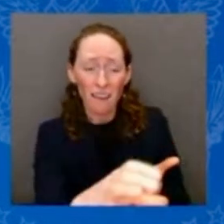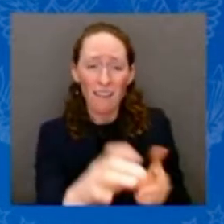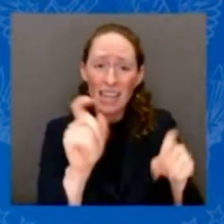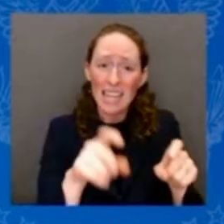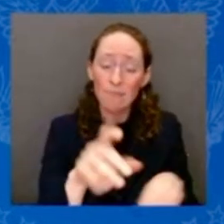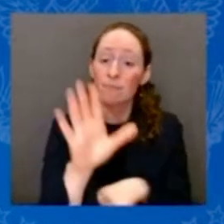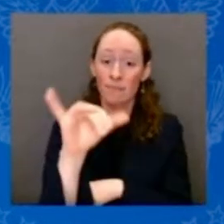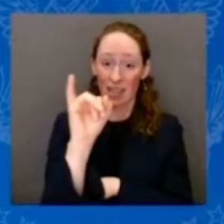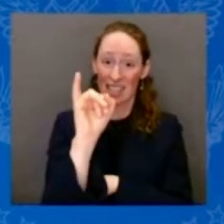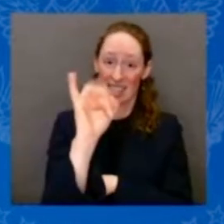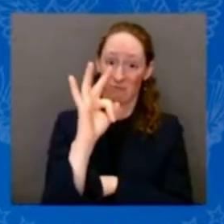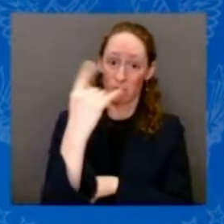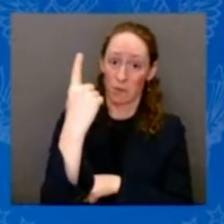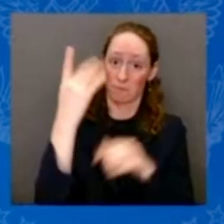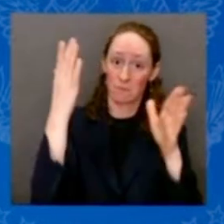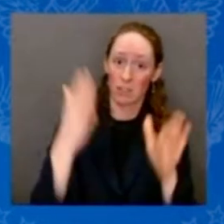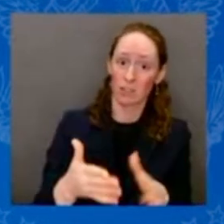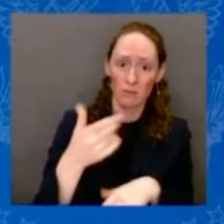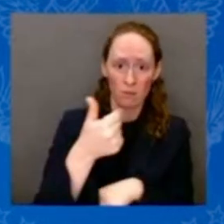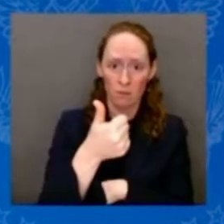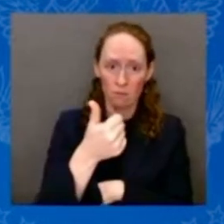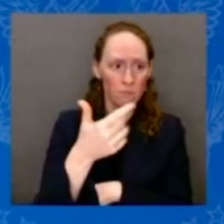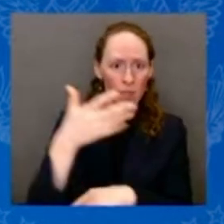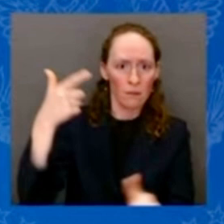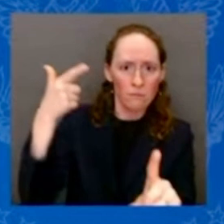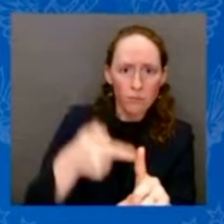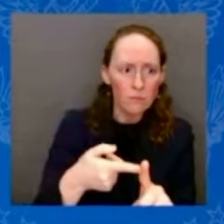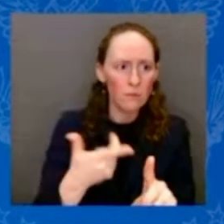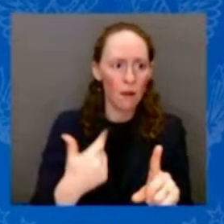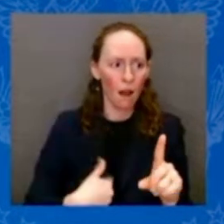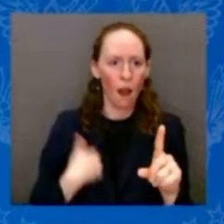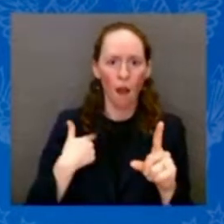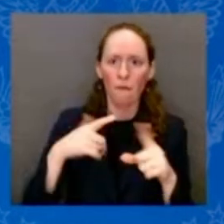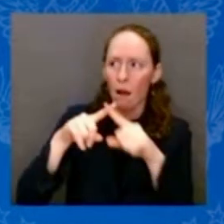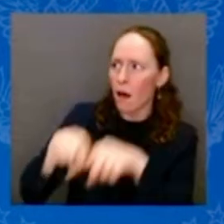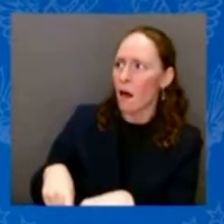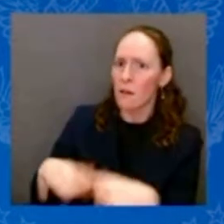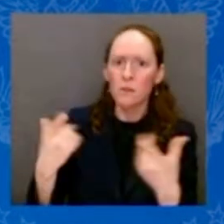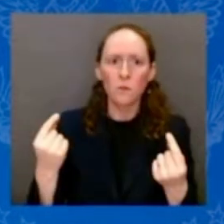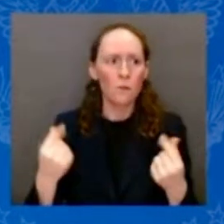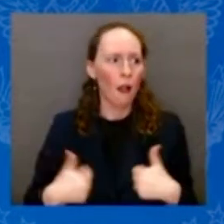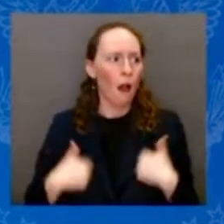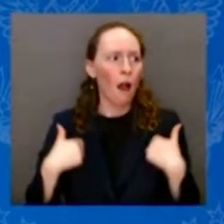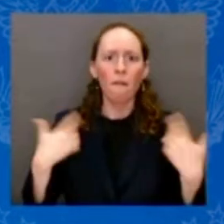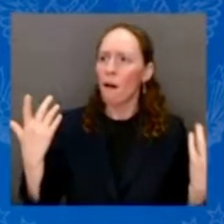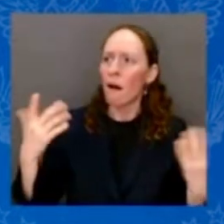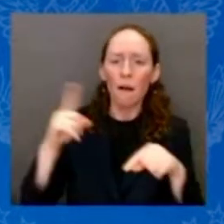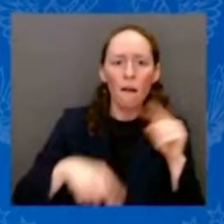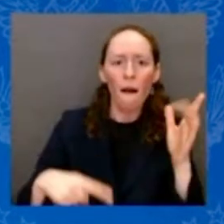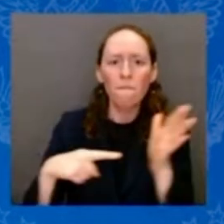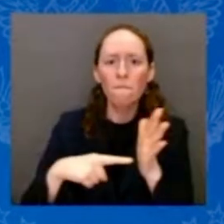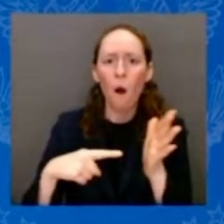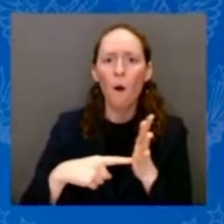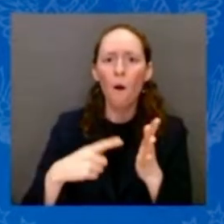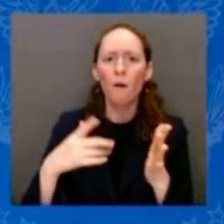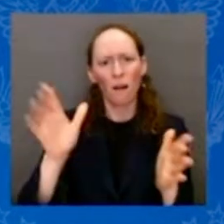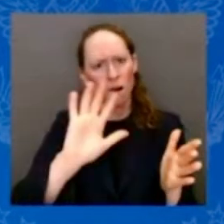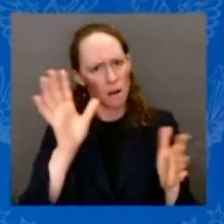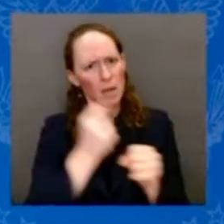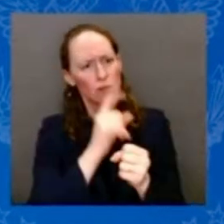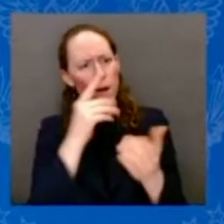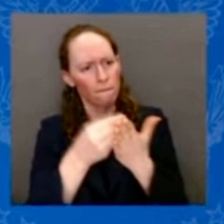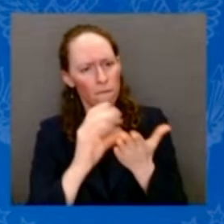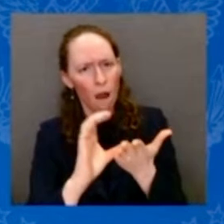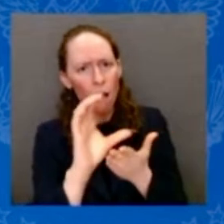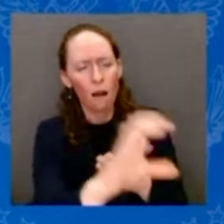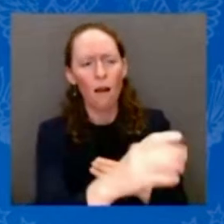investigation. There's more in this executive order, but I'm not stopping there. Last week, I laid out in my budget that